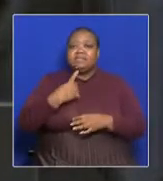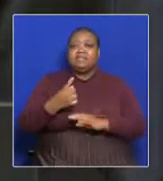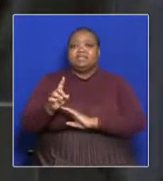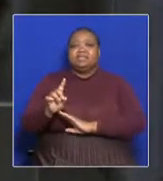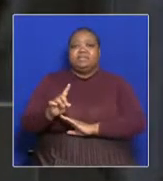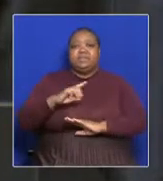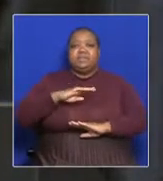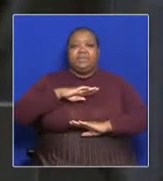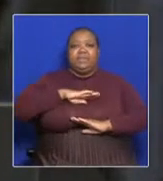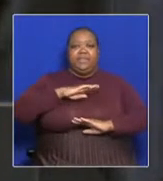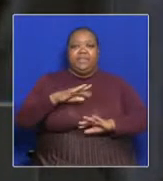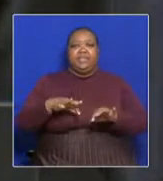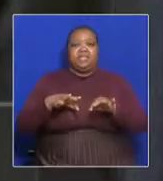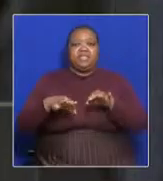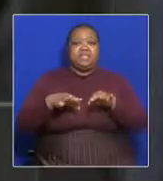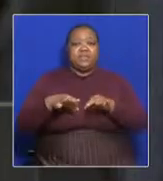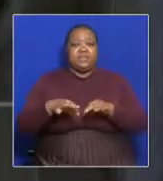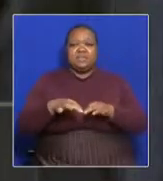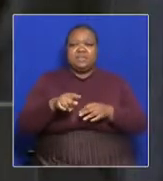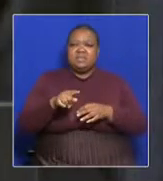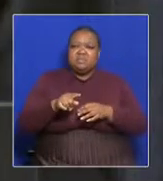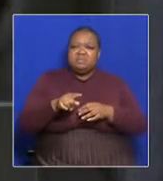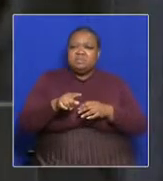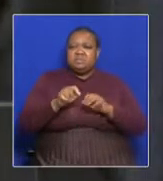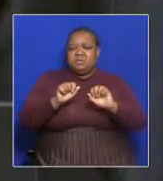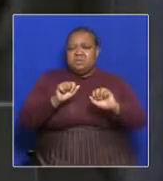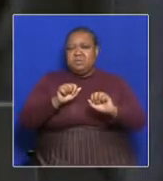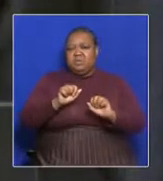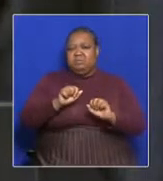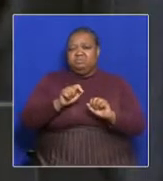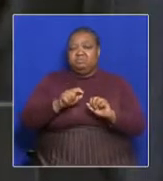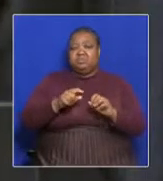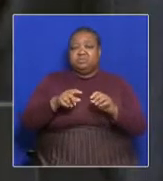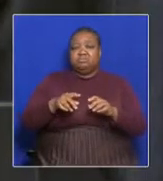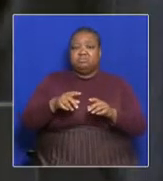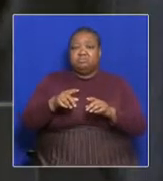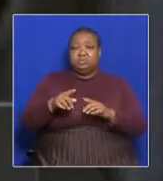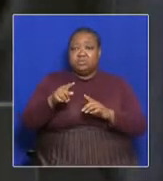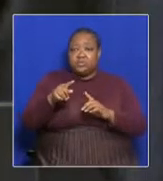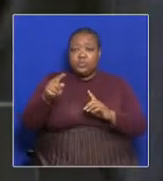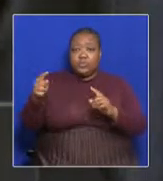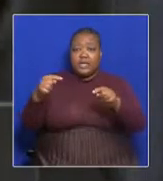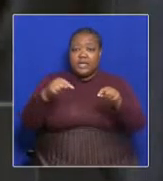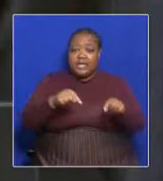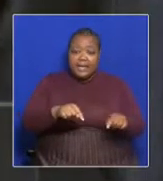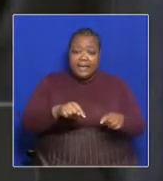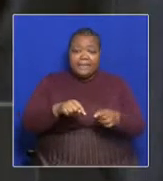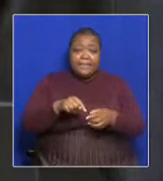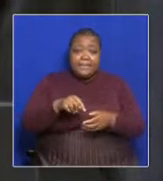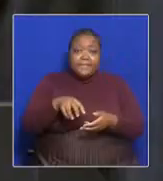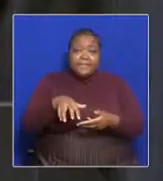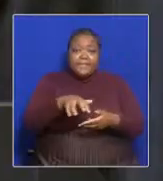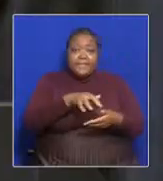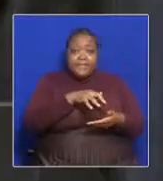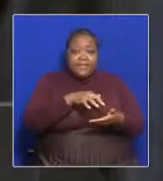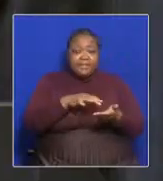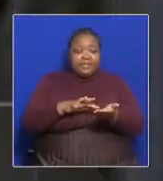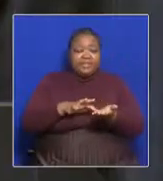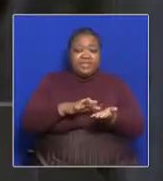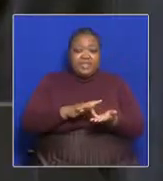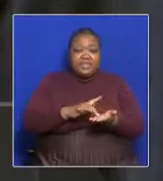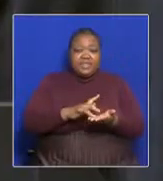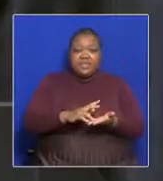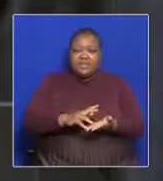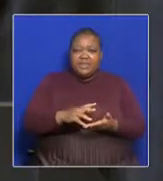your justification for them not being at the scene. It can be a satisfactory explanation that, well, we never get